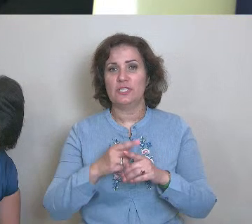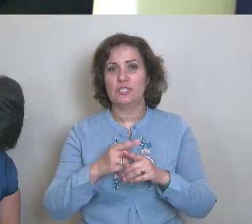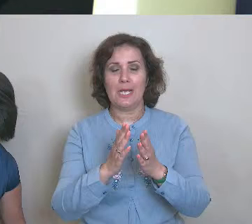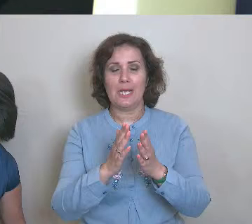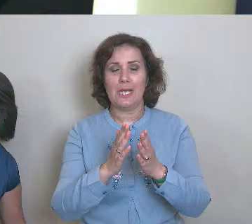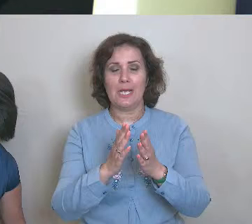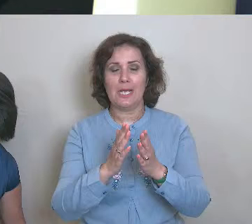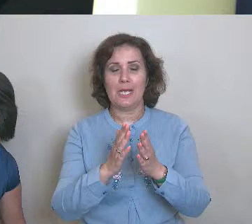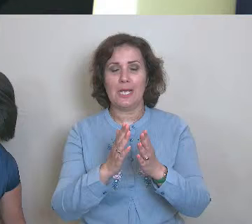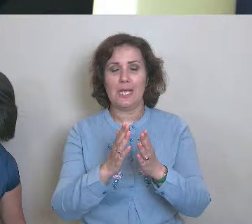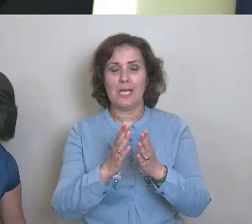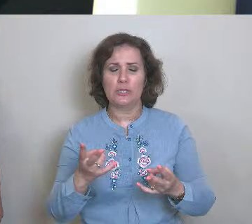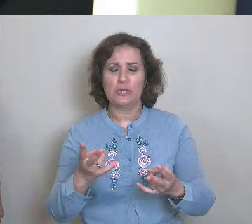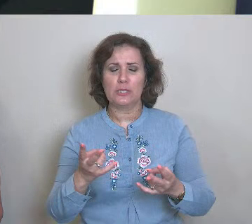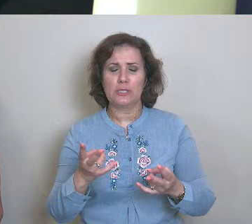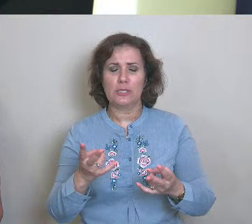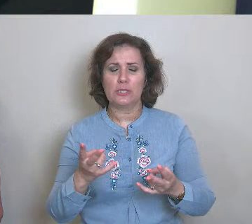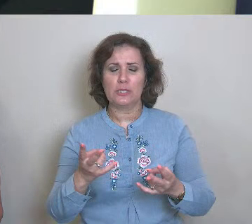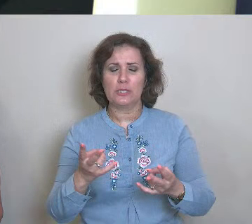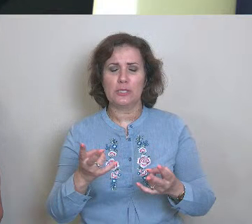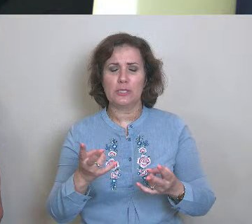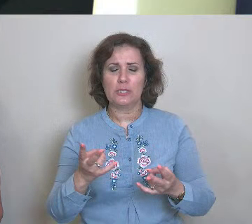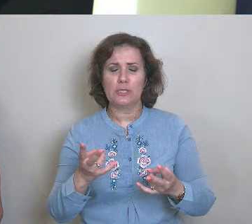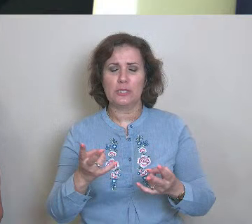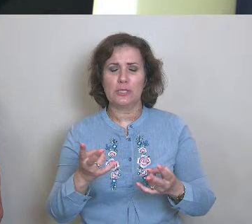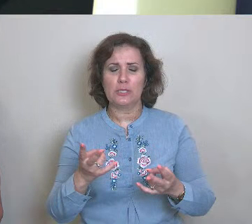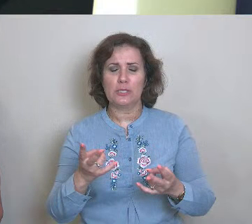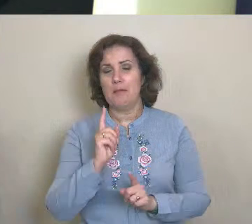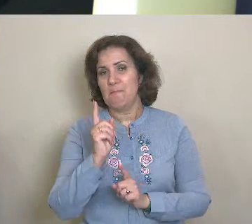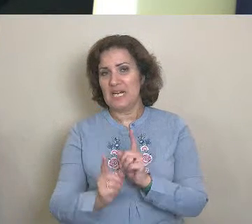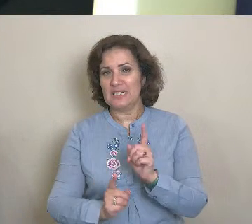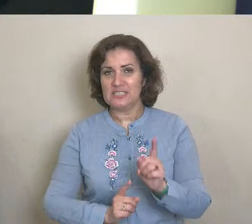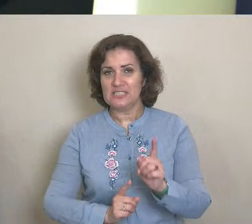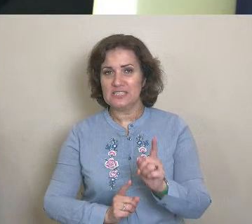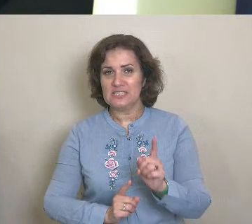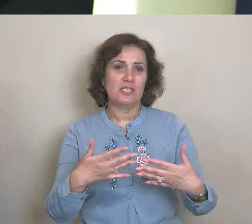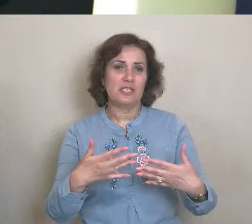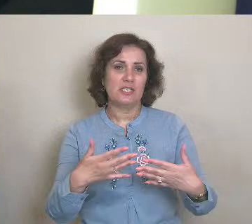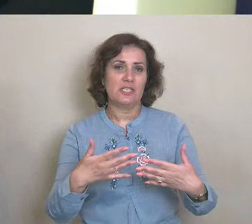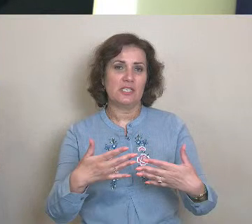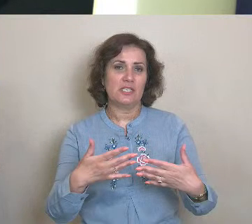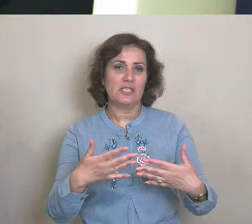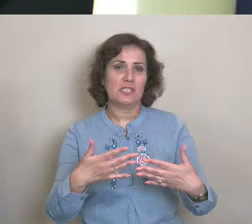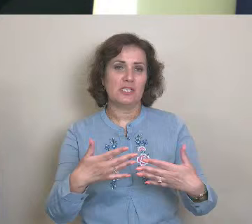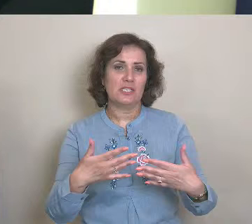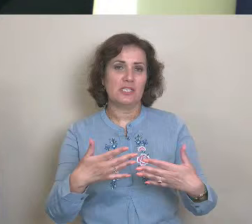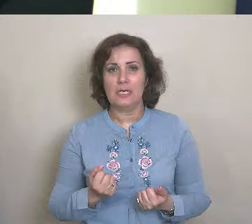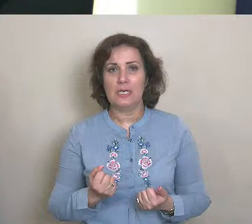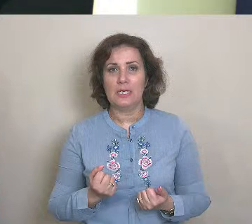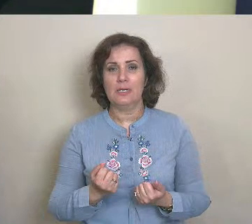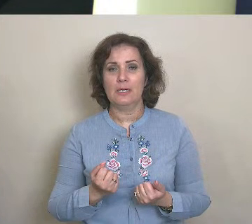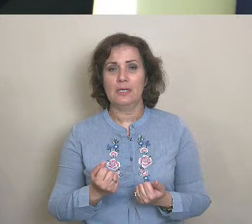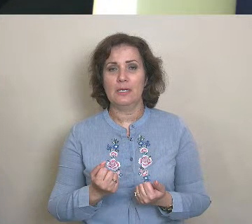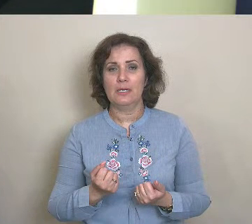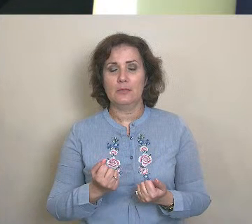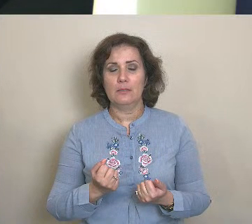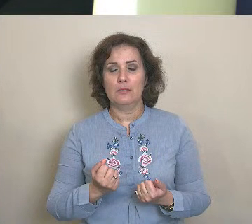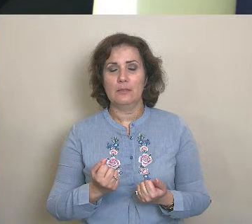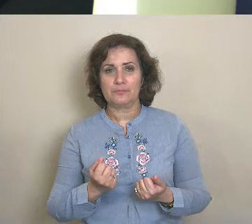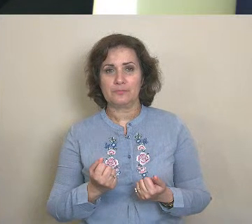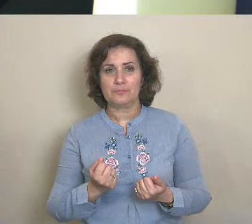districts, on the circuits, I have read in the Facebook that we have to actually change